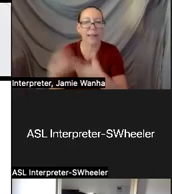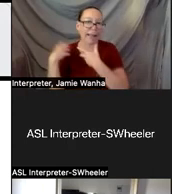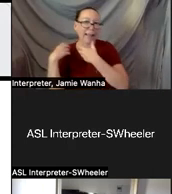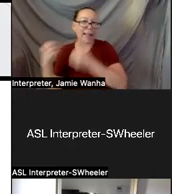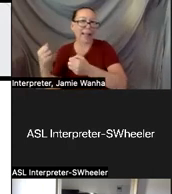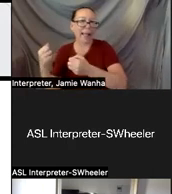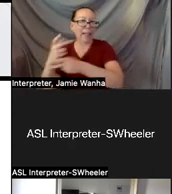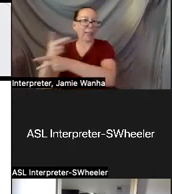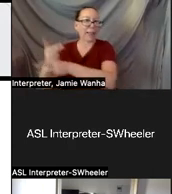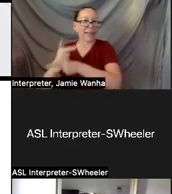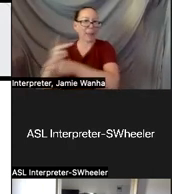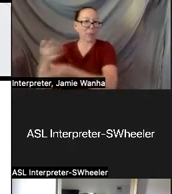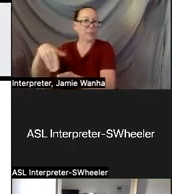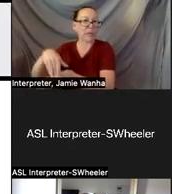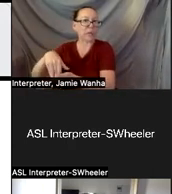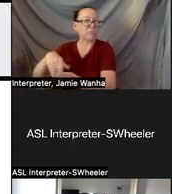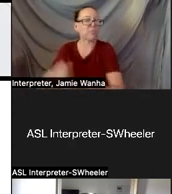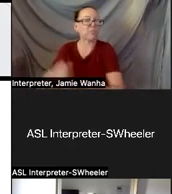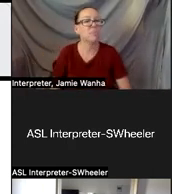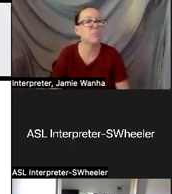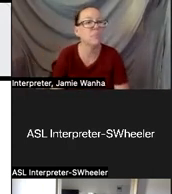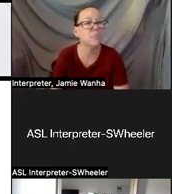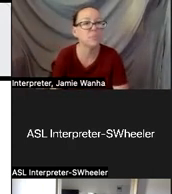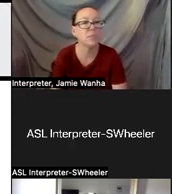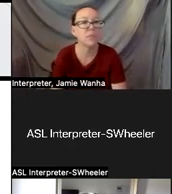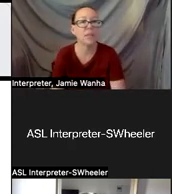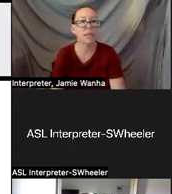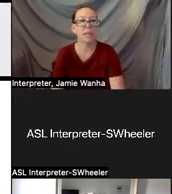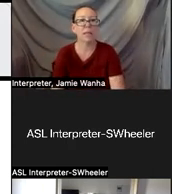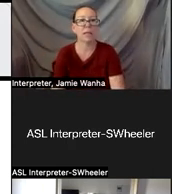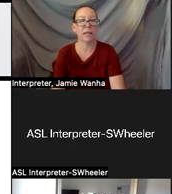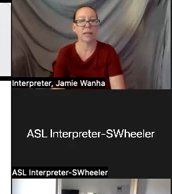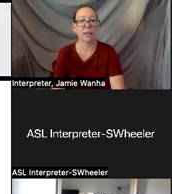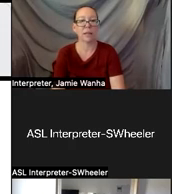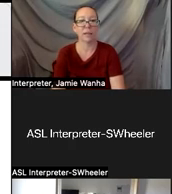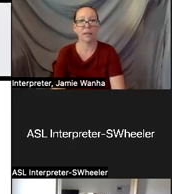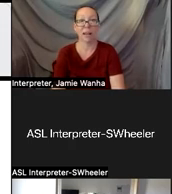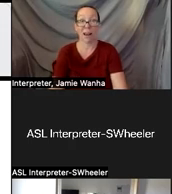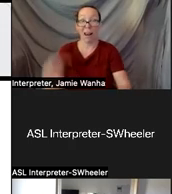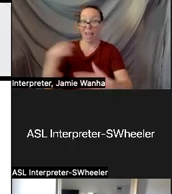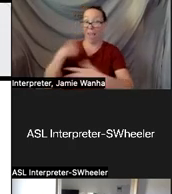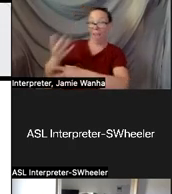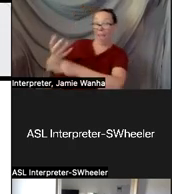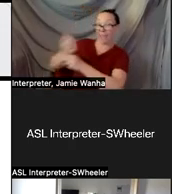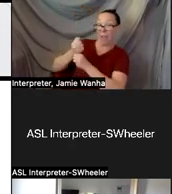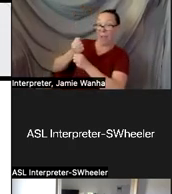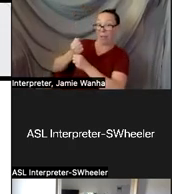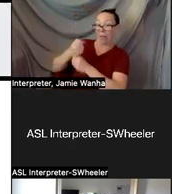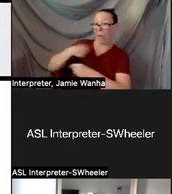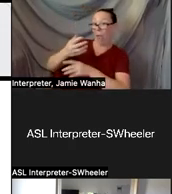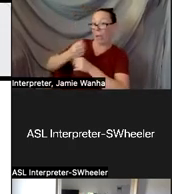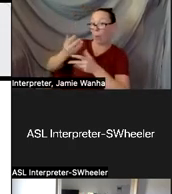facilities. And with the package that I received, it was $500 from Ready America. They were all